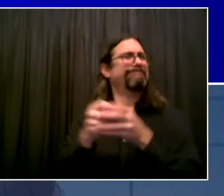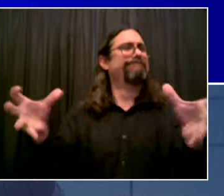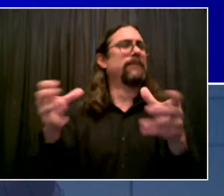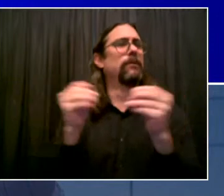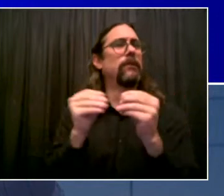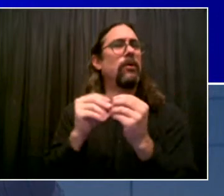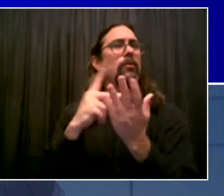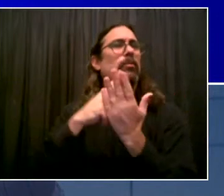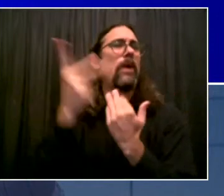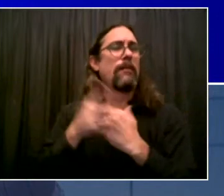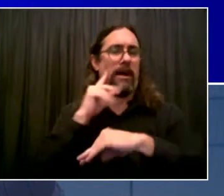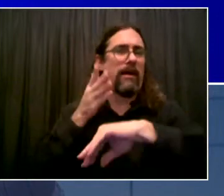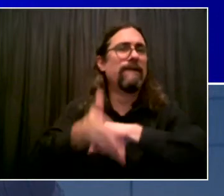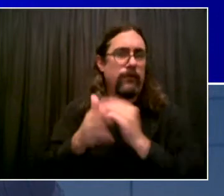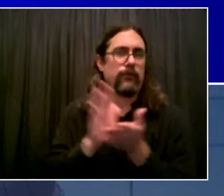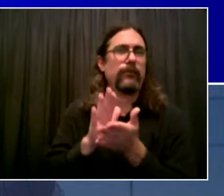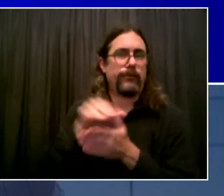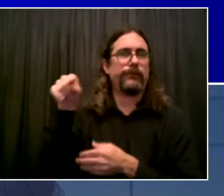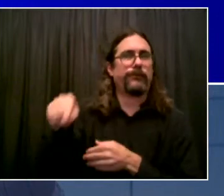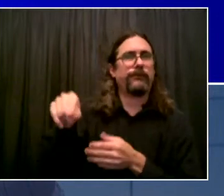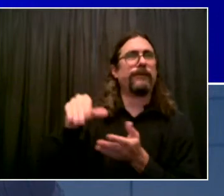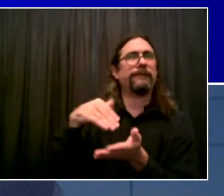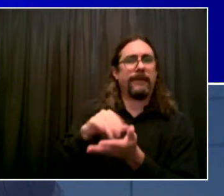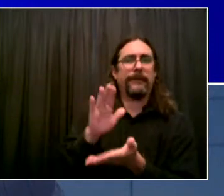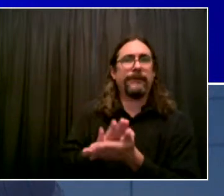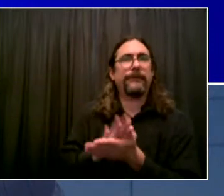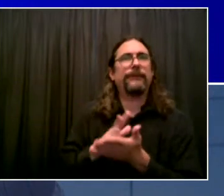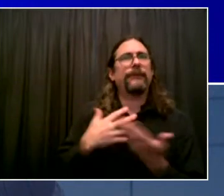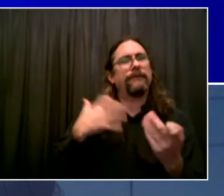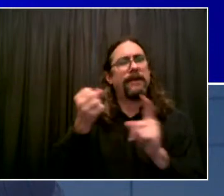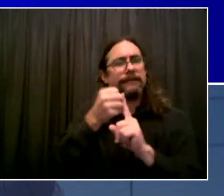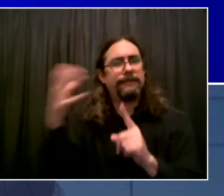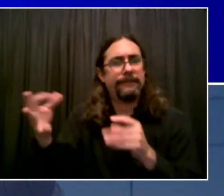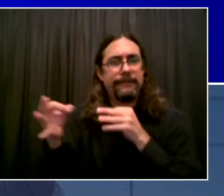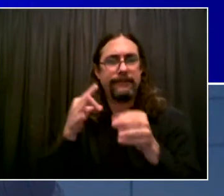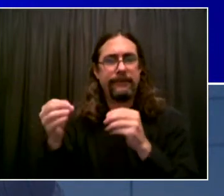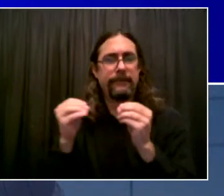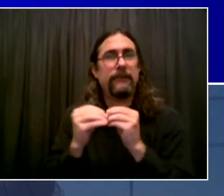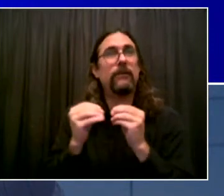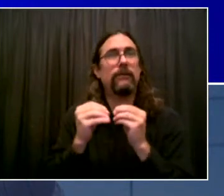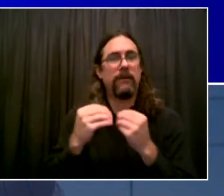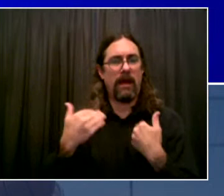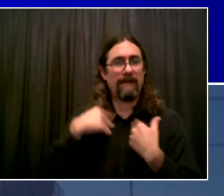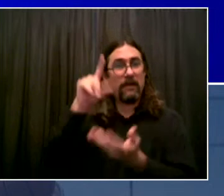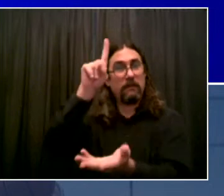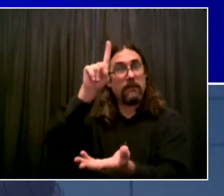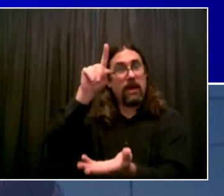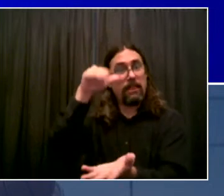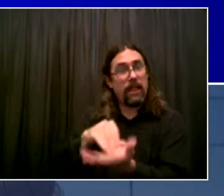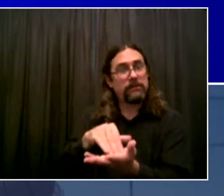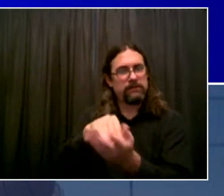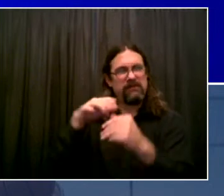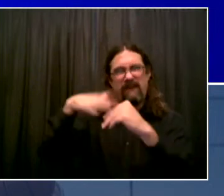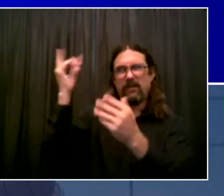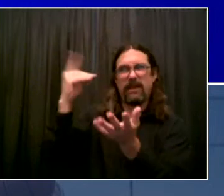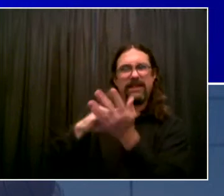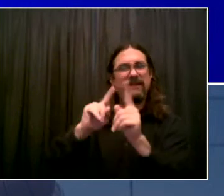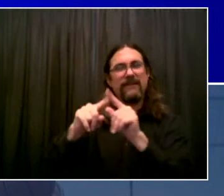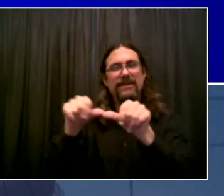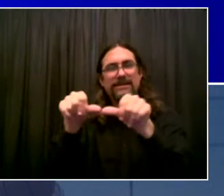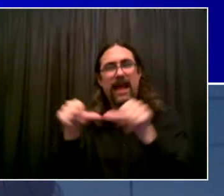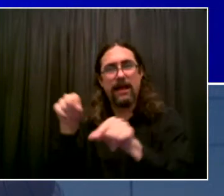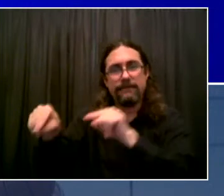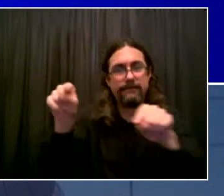is on a big, big scale. 1,081 city-funded after-school programs reopening, all of them provided